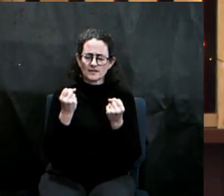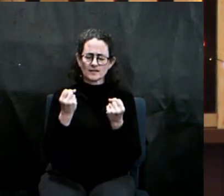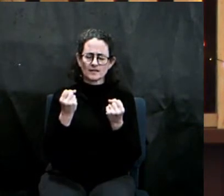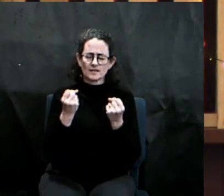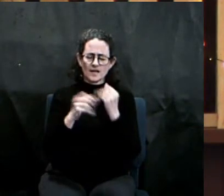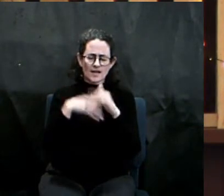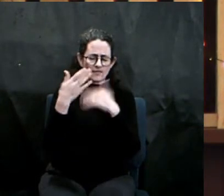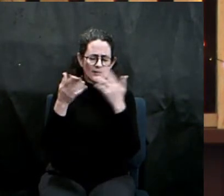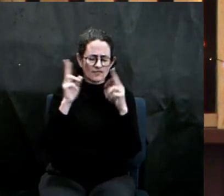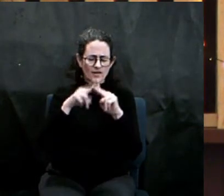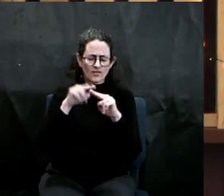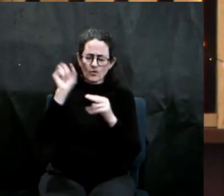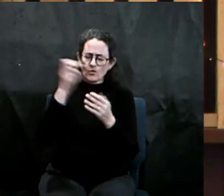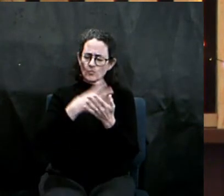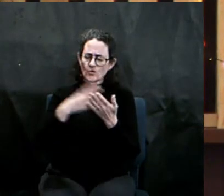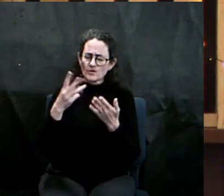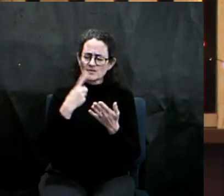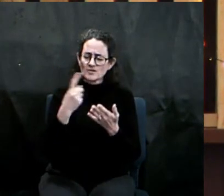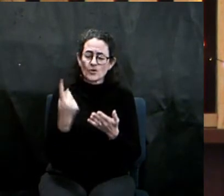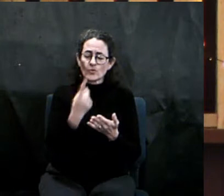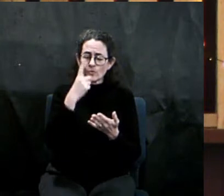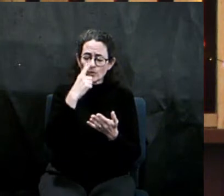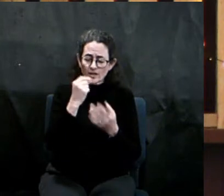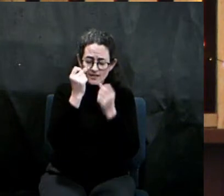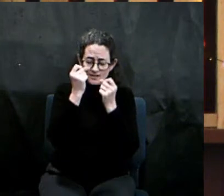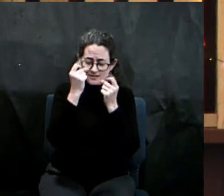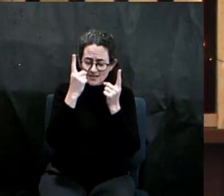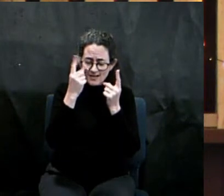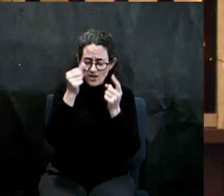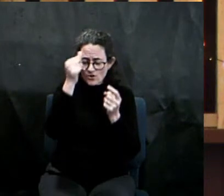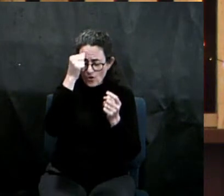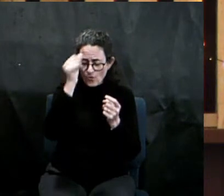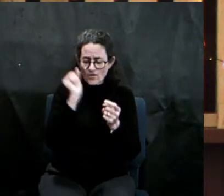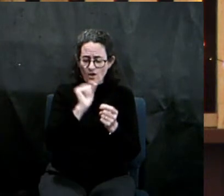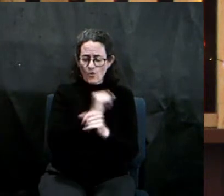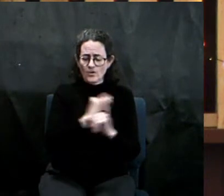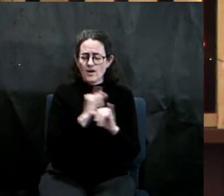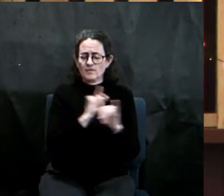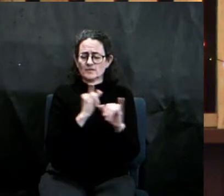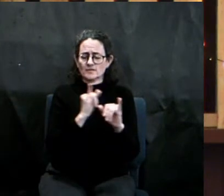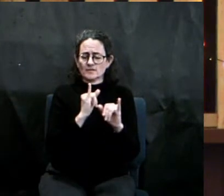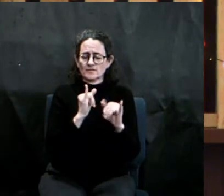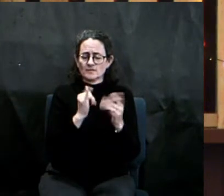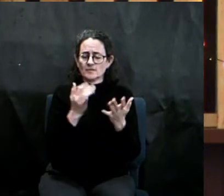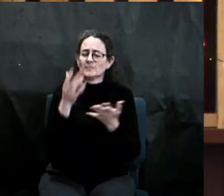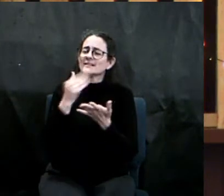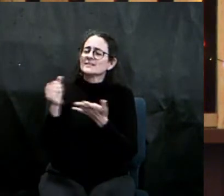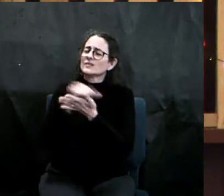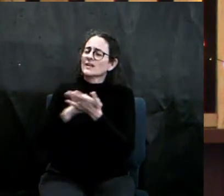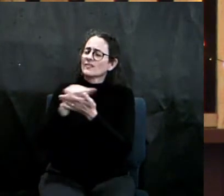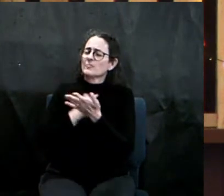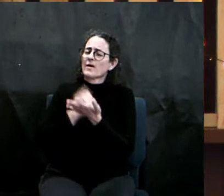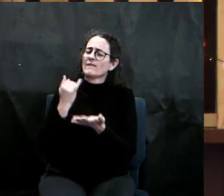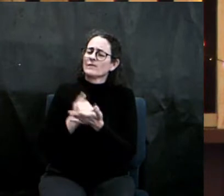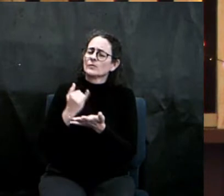Heavenly Father, your word says, but who can discern their own errors? Forgive my hidden faults. Keep your servant also